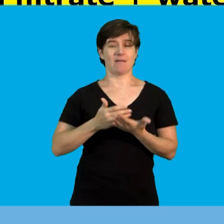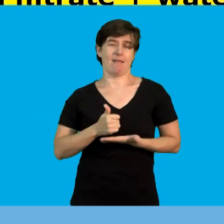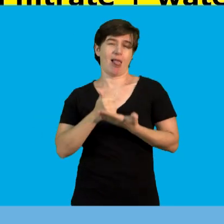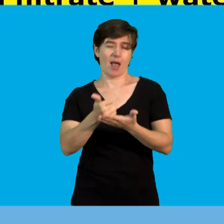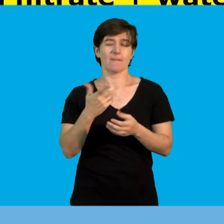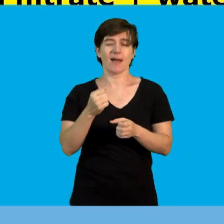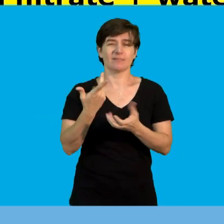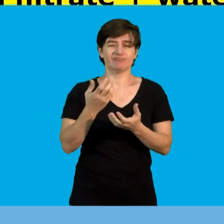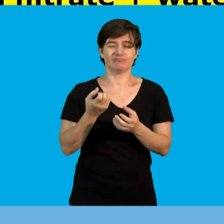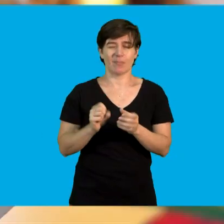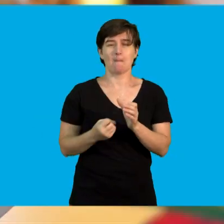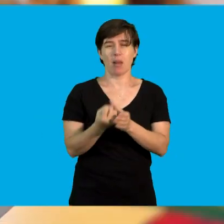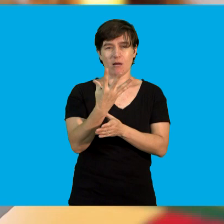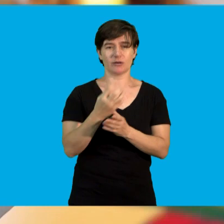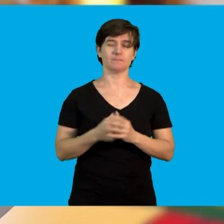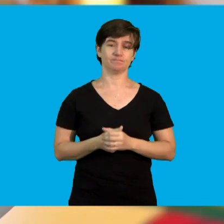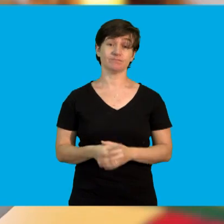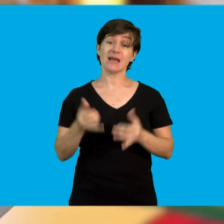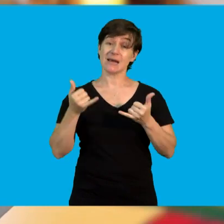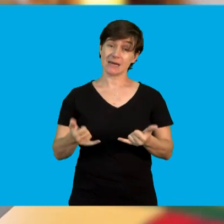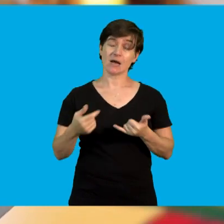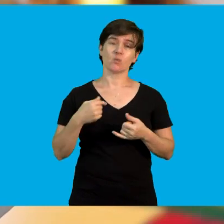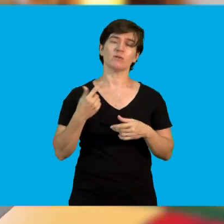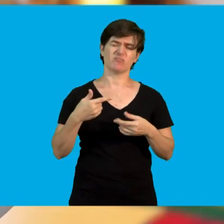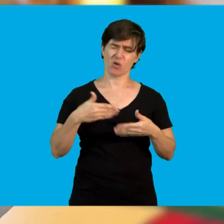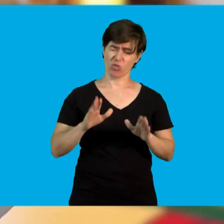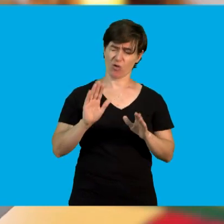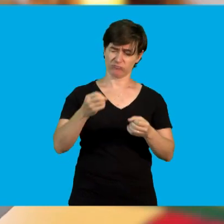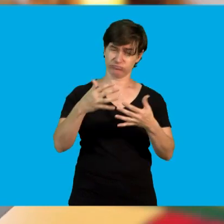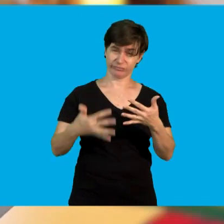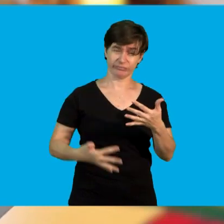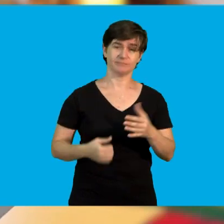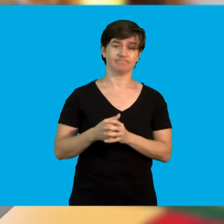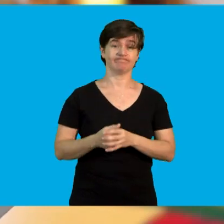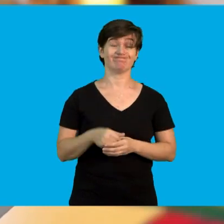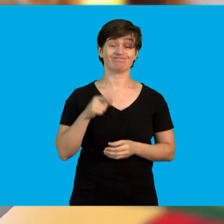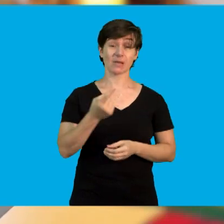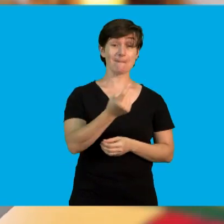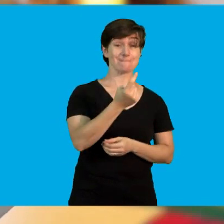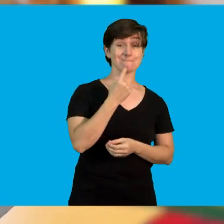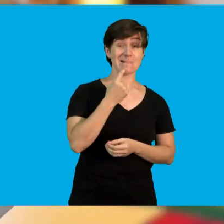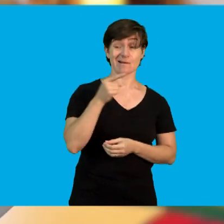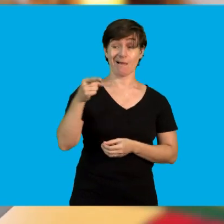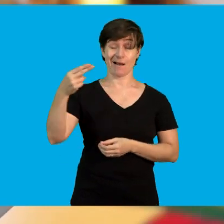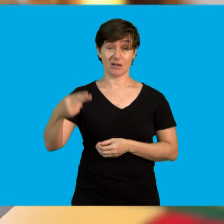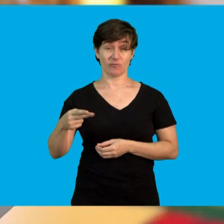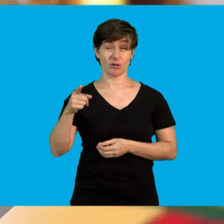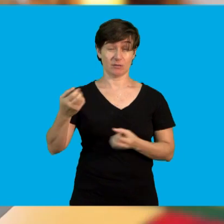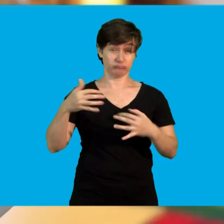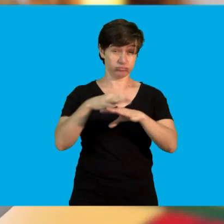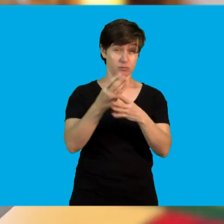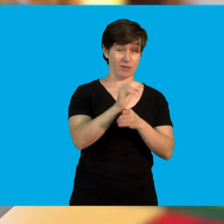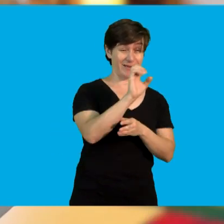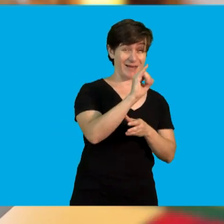high percentage of nitrogen. So learners, we have gone through a variety of things now. We know that when a metal